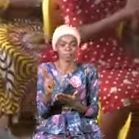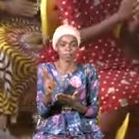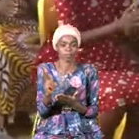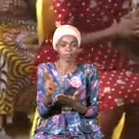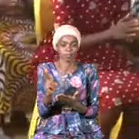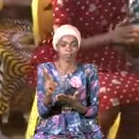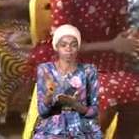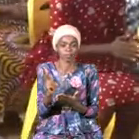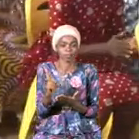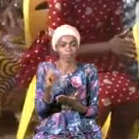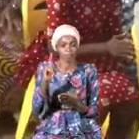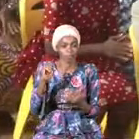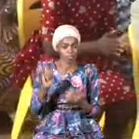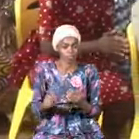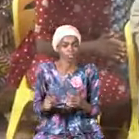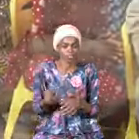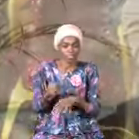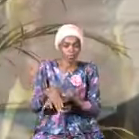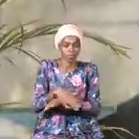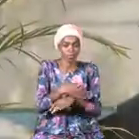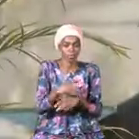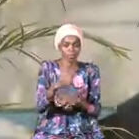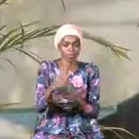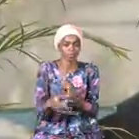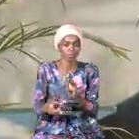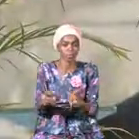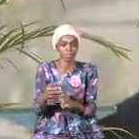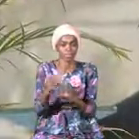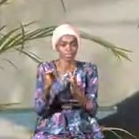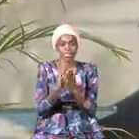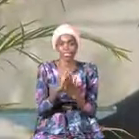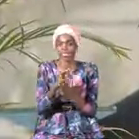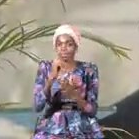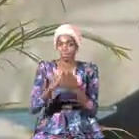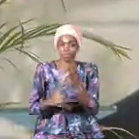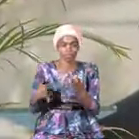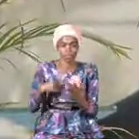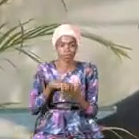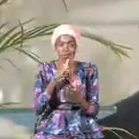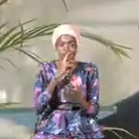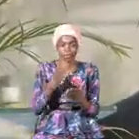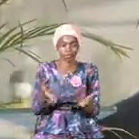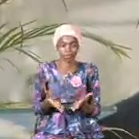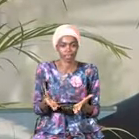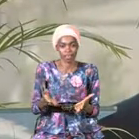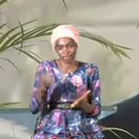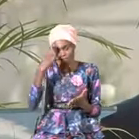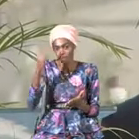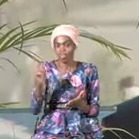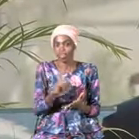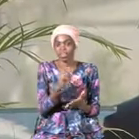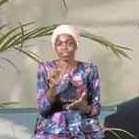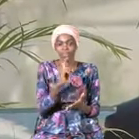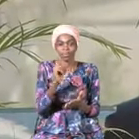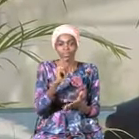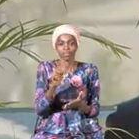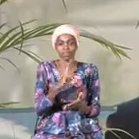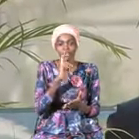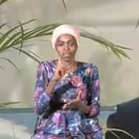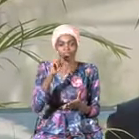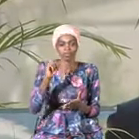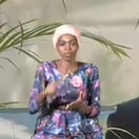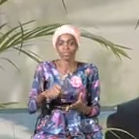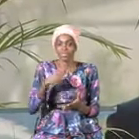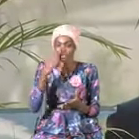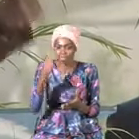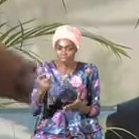You must impart the word. That is what we are here for. Anywhere you are, you must tell them